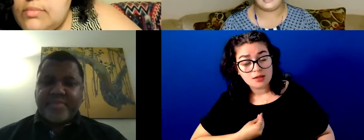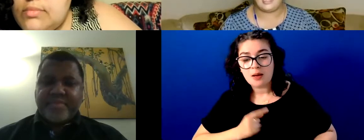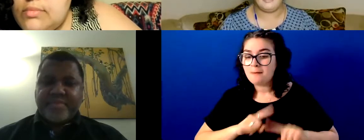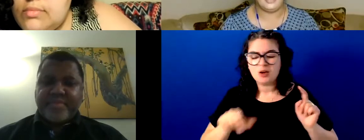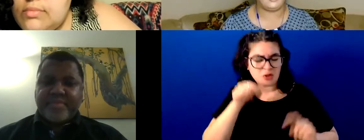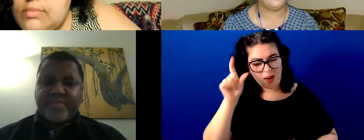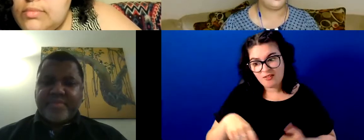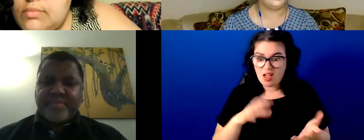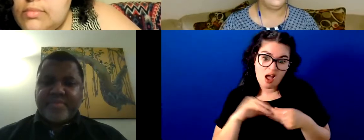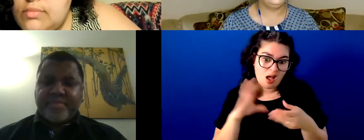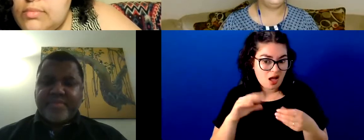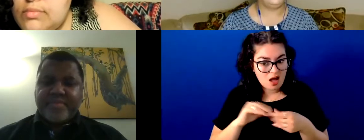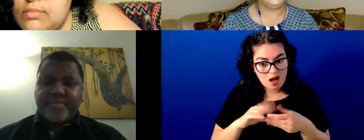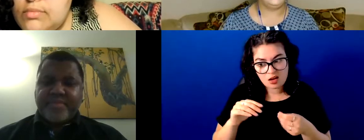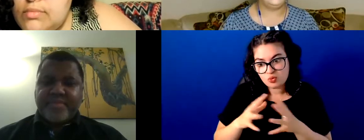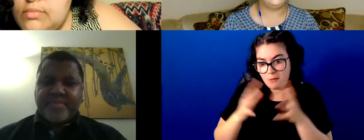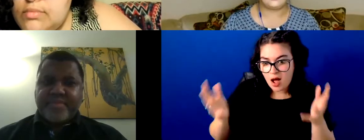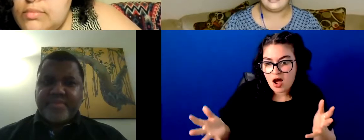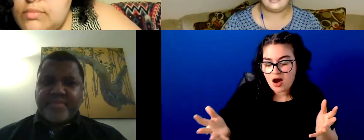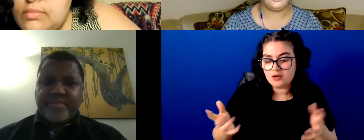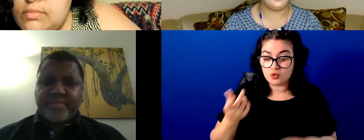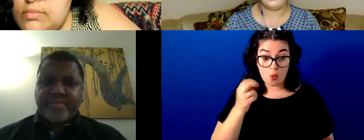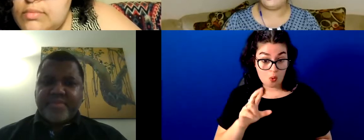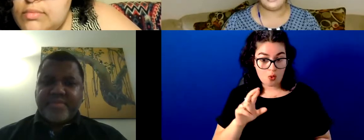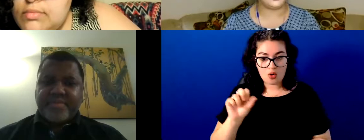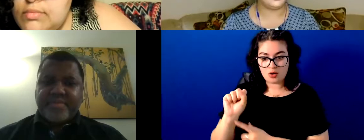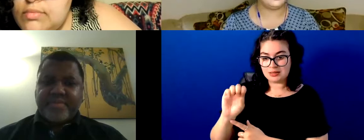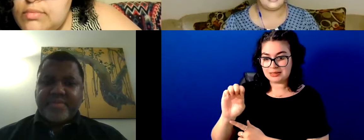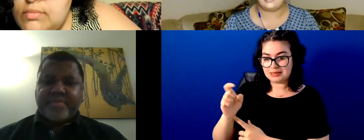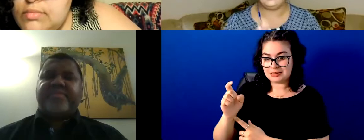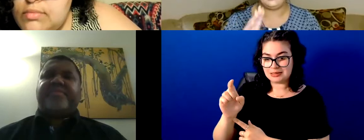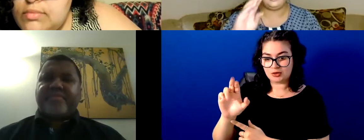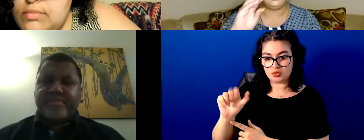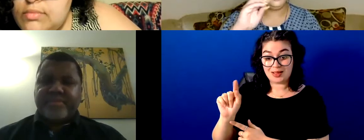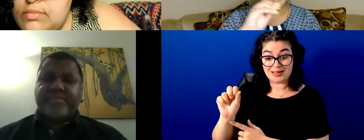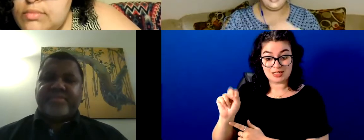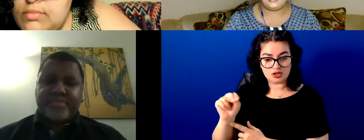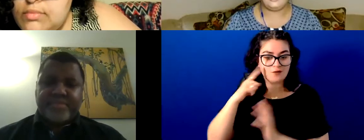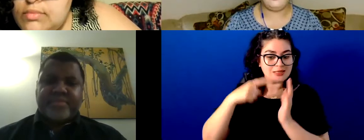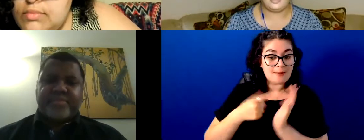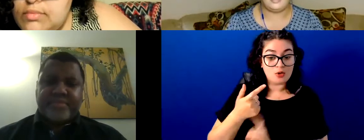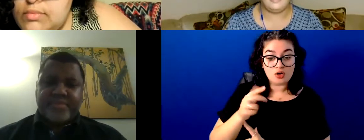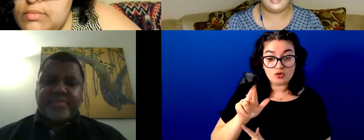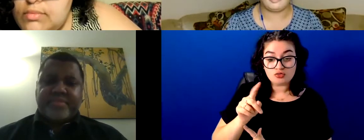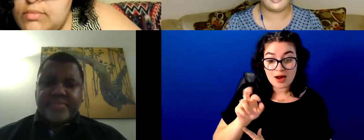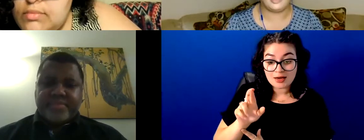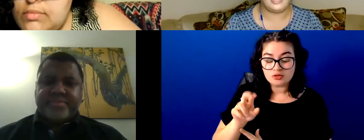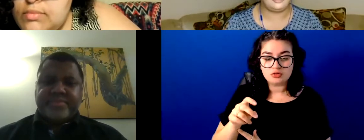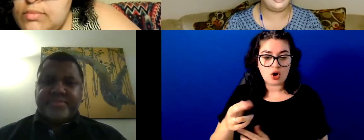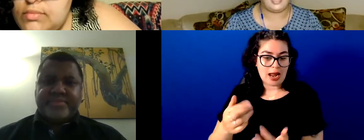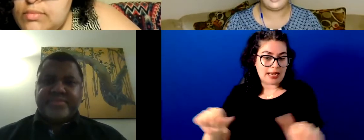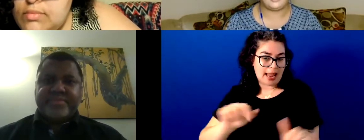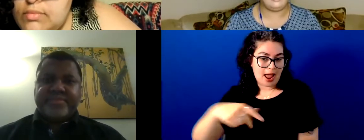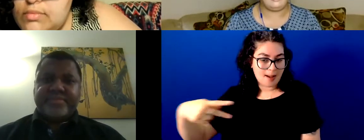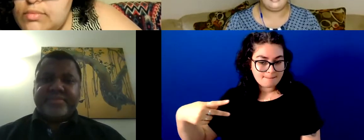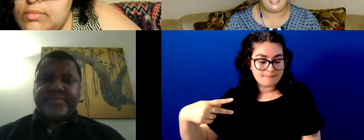about it, or, you know, sexualization, you know, on Grindr, on sex apps, on any kind of interpersonal relationship apps or